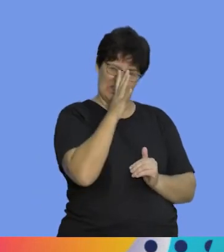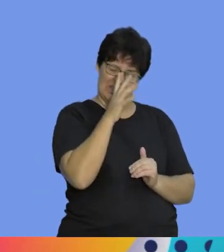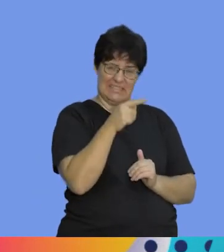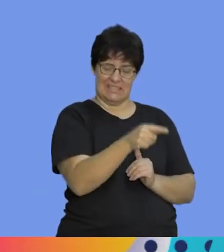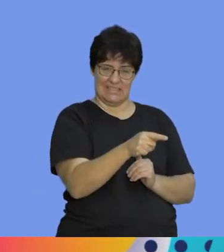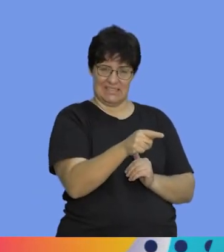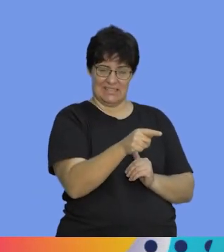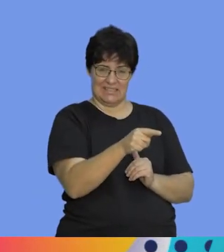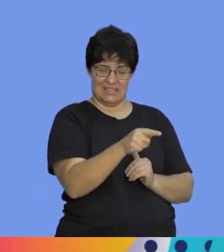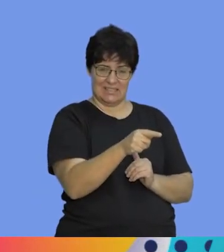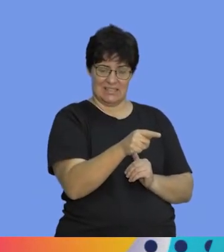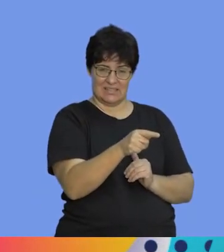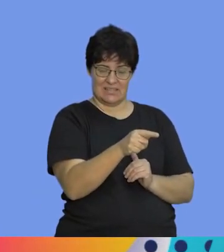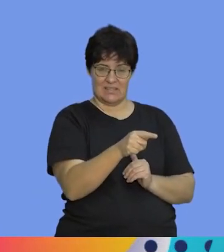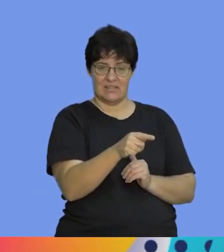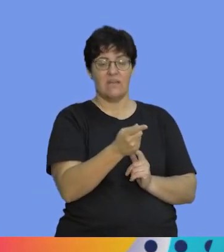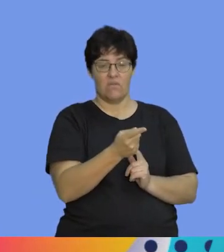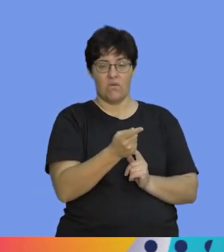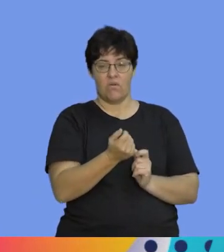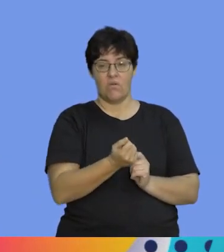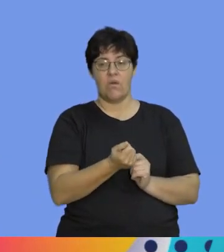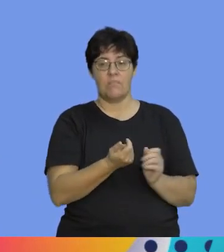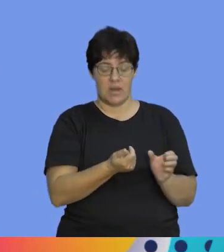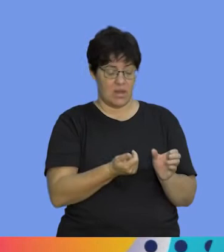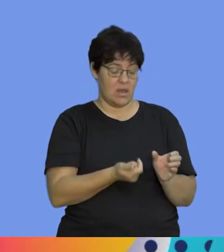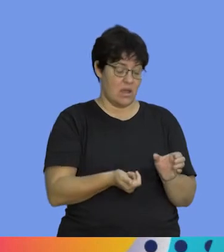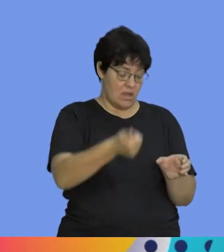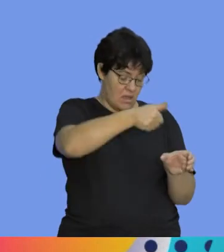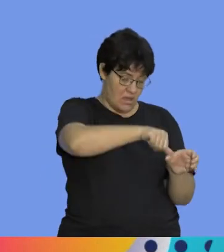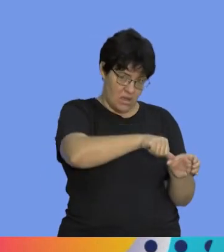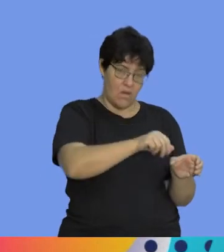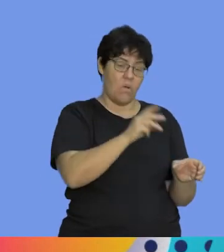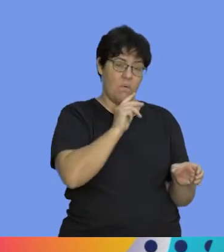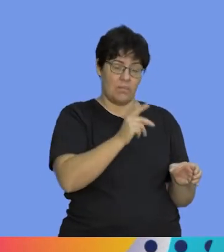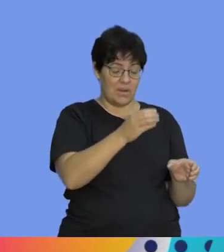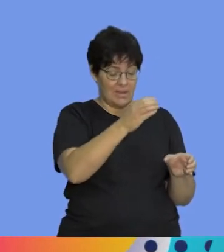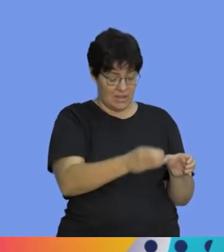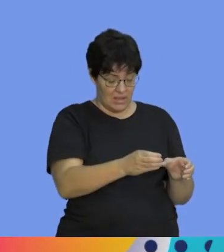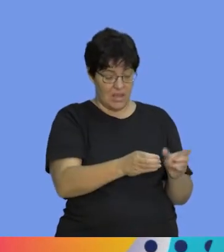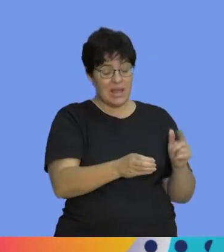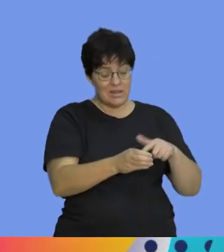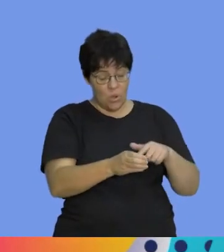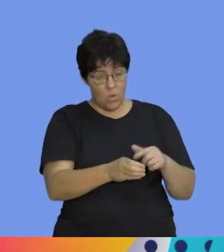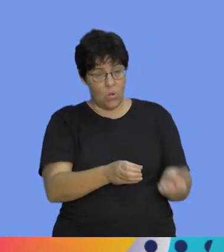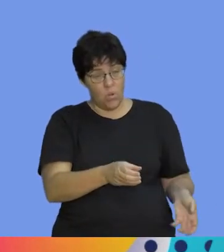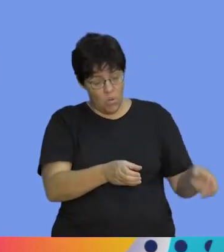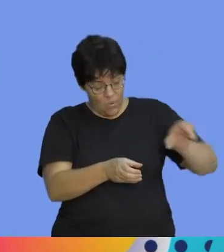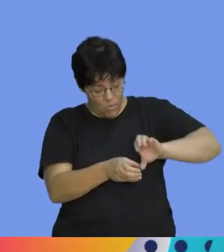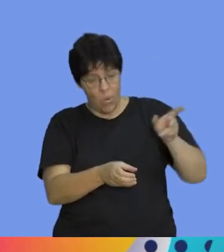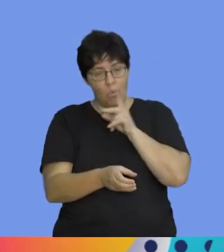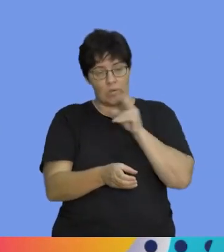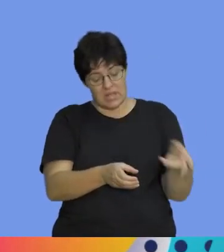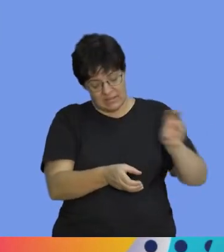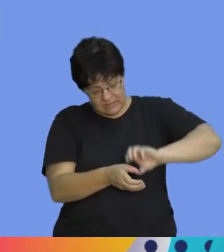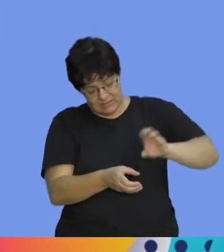solid per unit volume of solution. So when we dilute, what exactly are we doing? We are adding more solvent into this substance, and